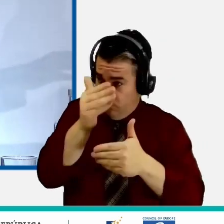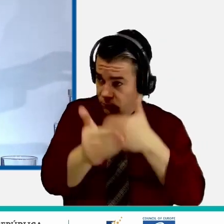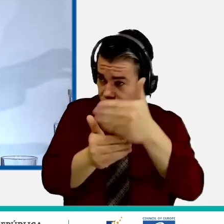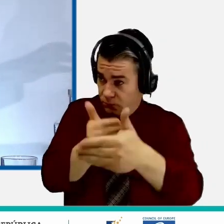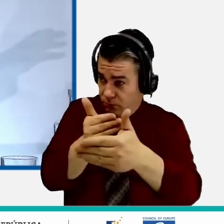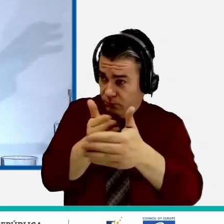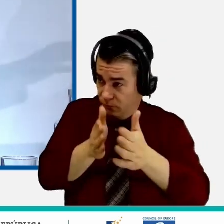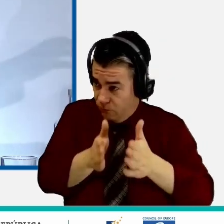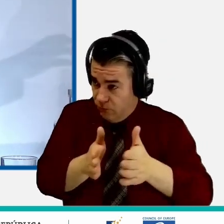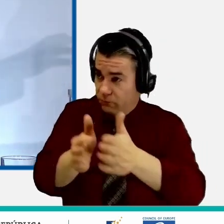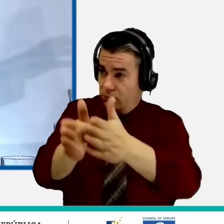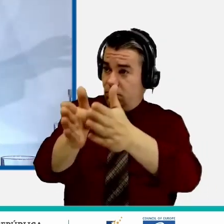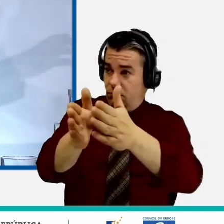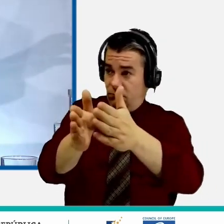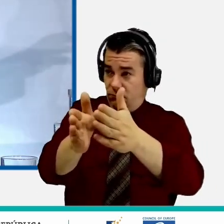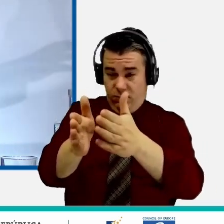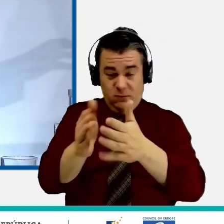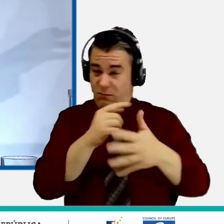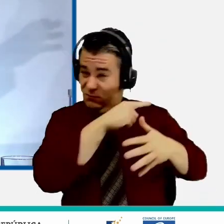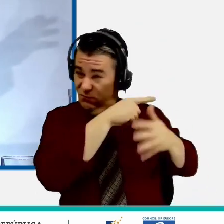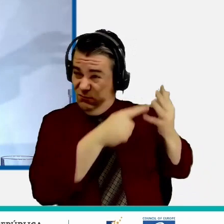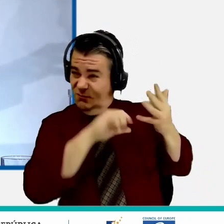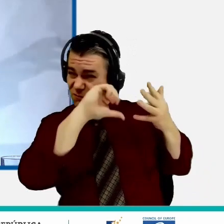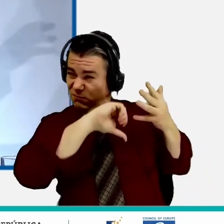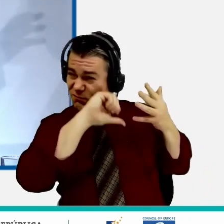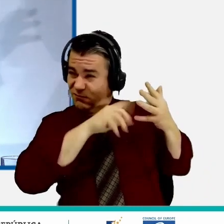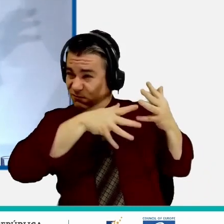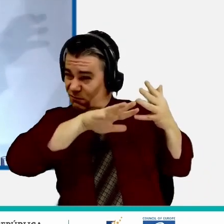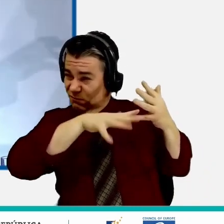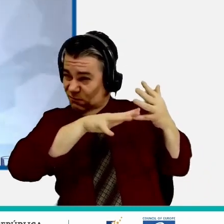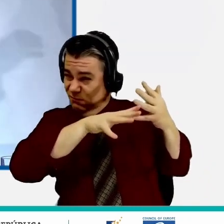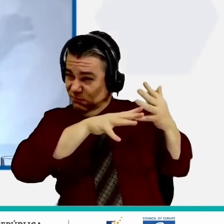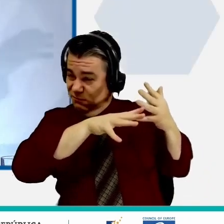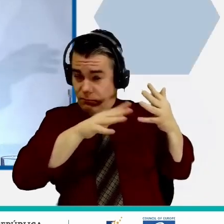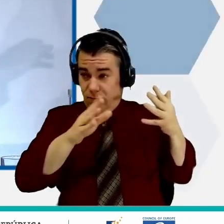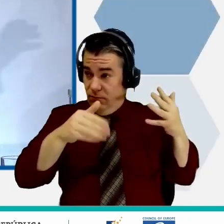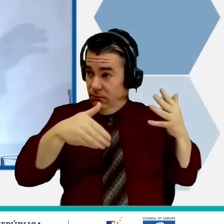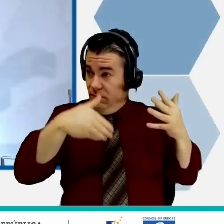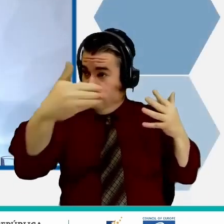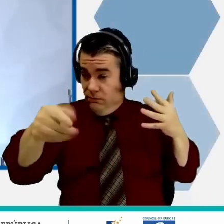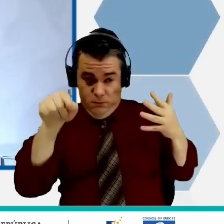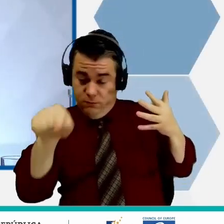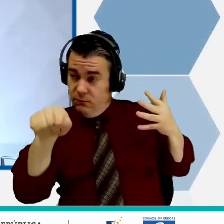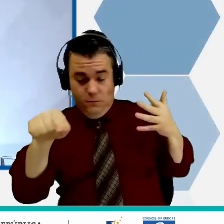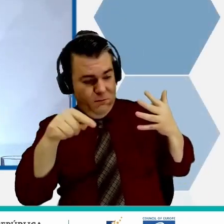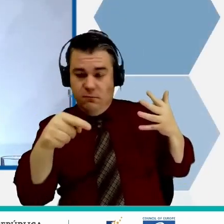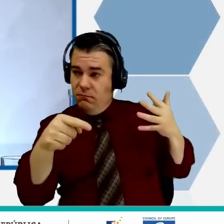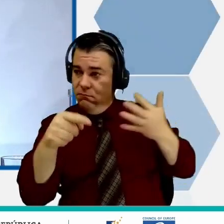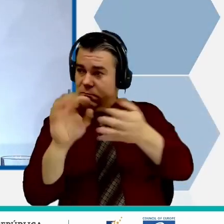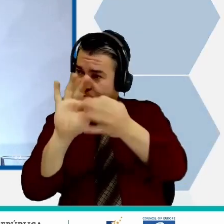discussion is taking is addressing some of the priorities or the lessons learned, the gaps that have been